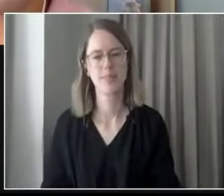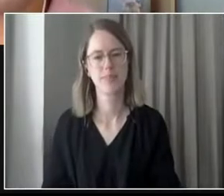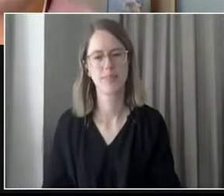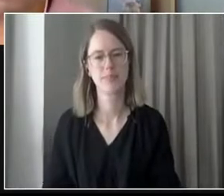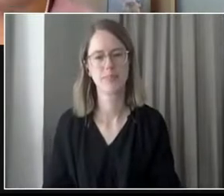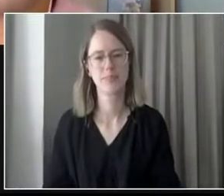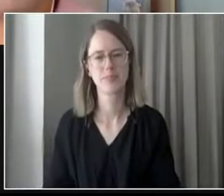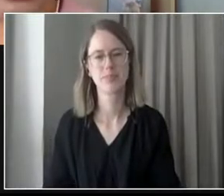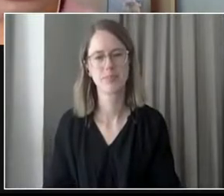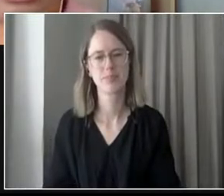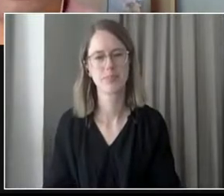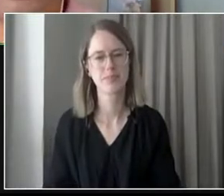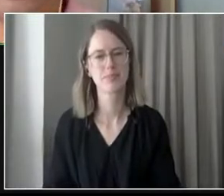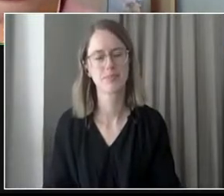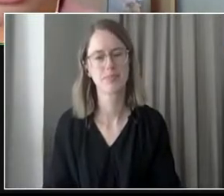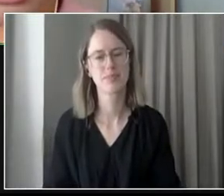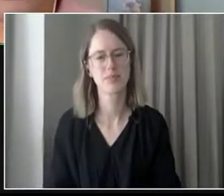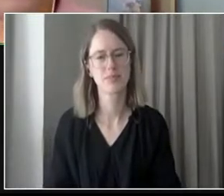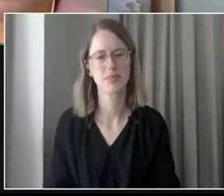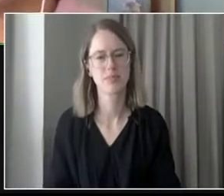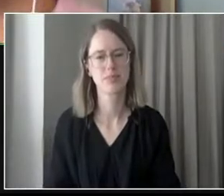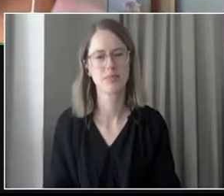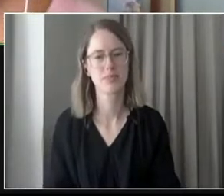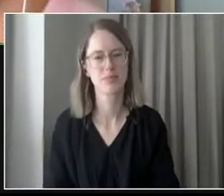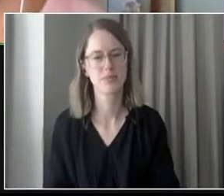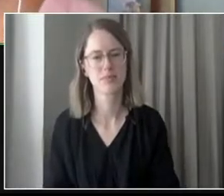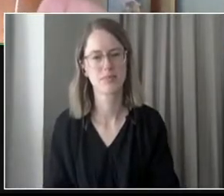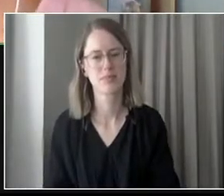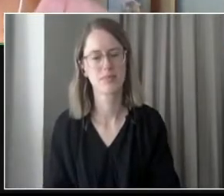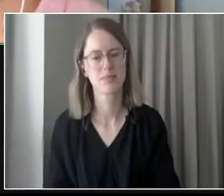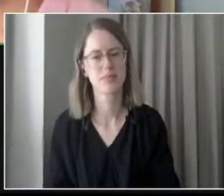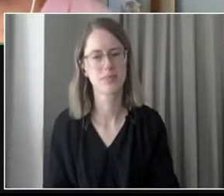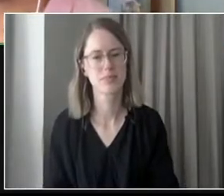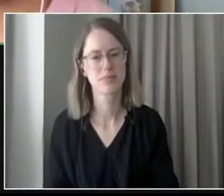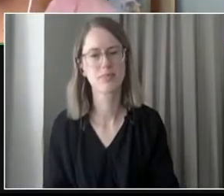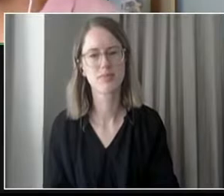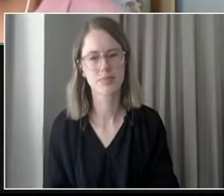know. Absolutely. And I guess